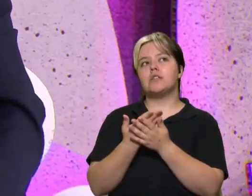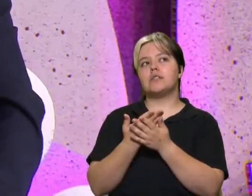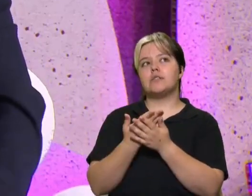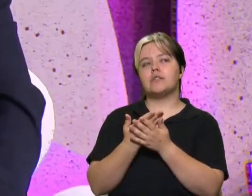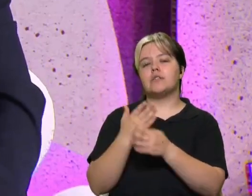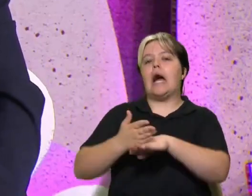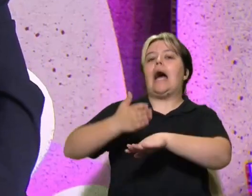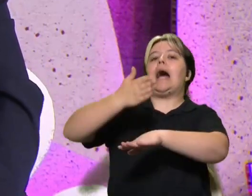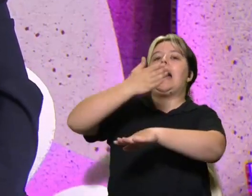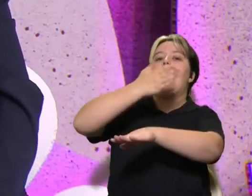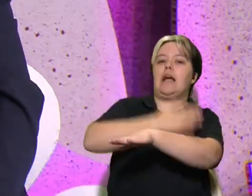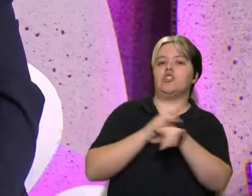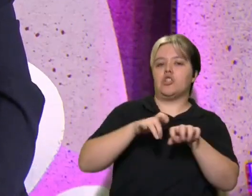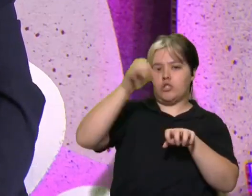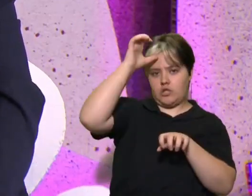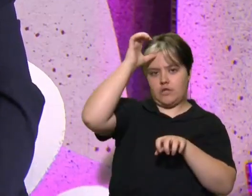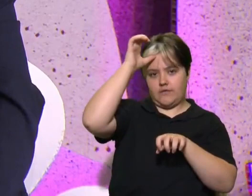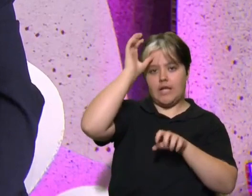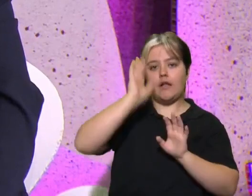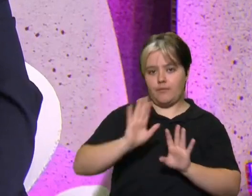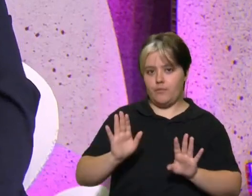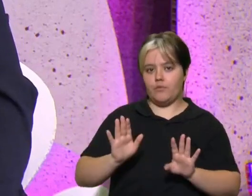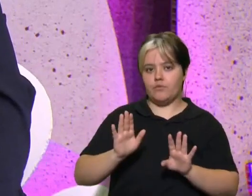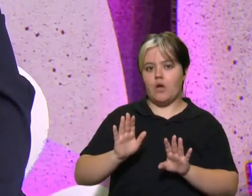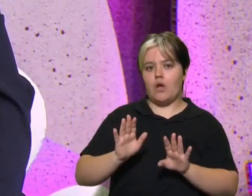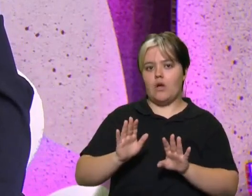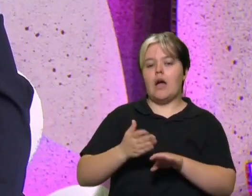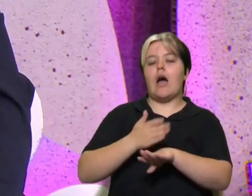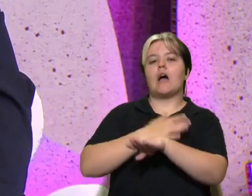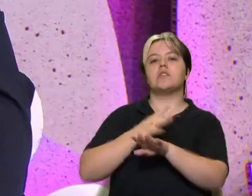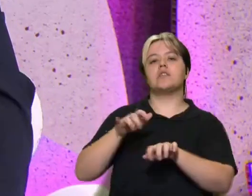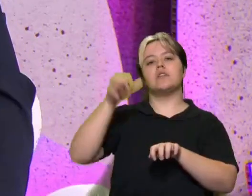the last years before AI